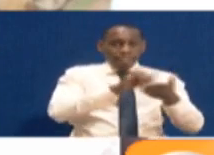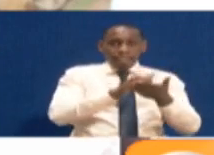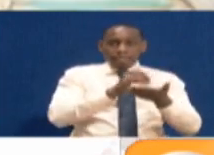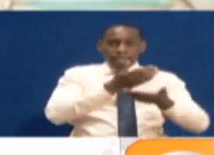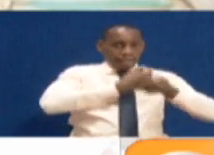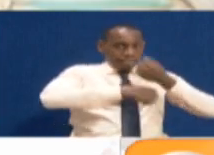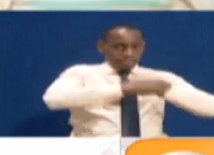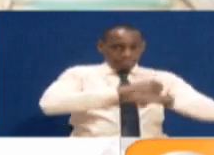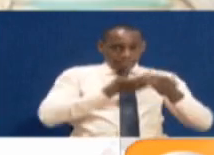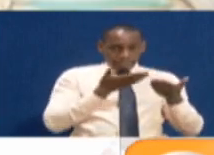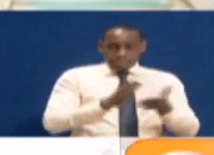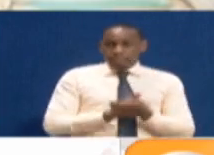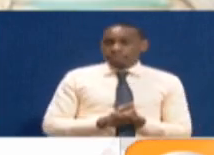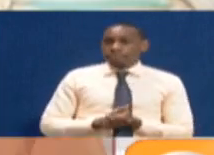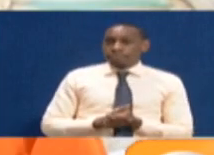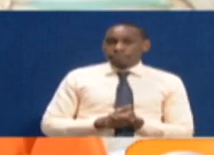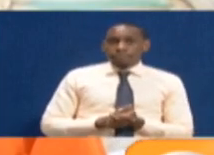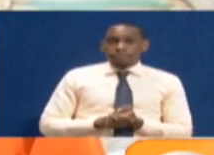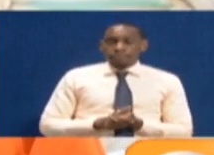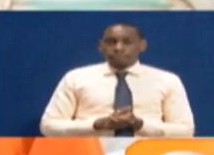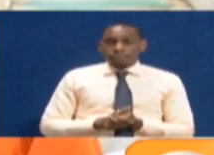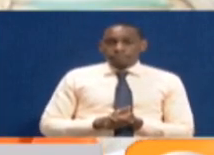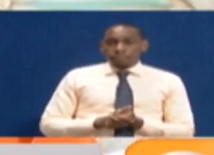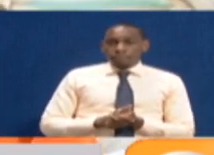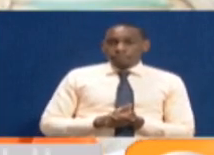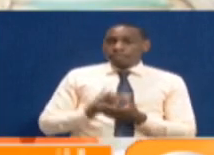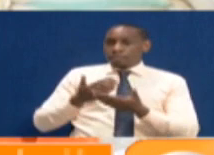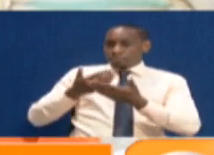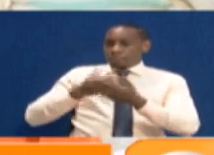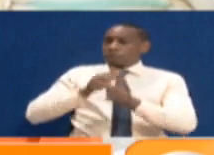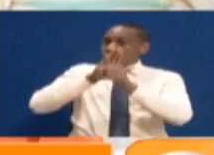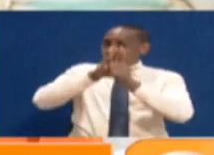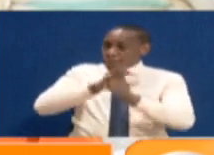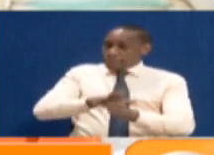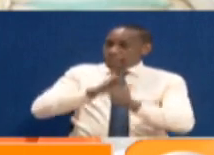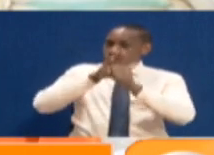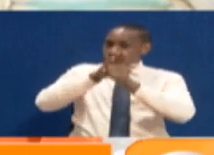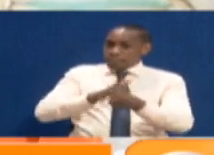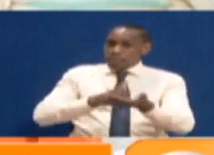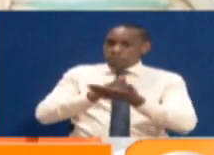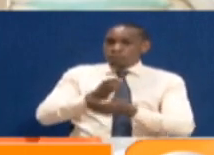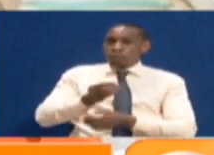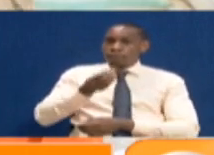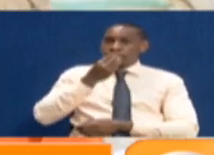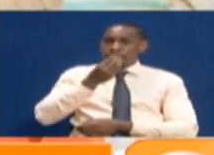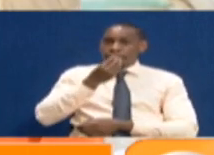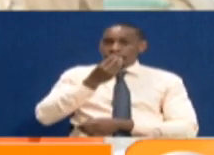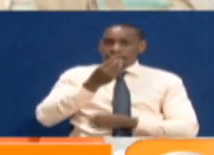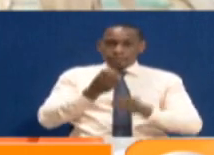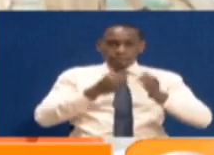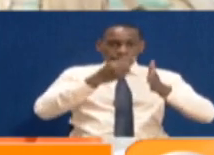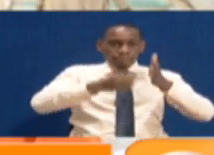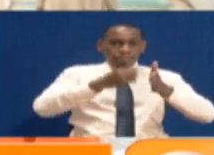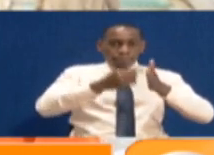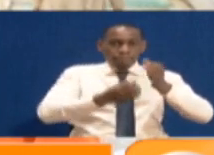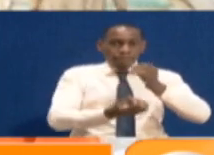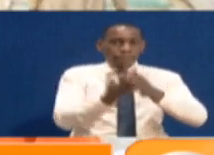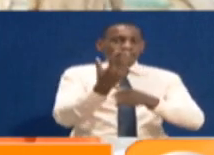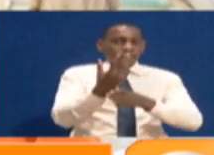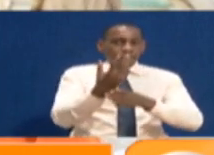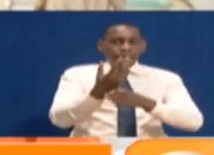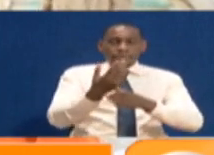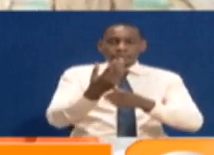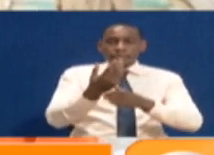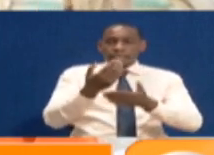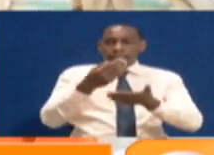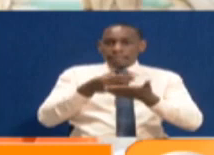are active. We have been exploited by feed manufacturers, whereby